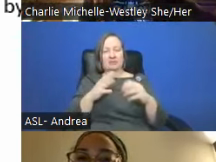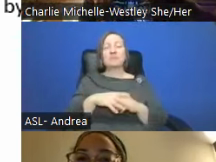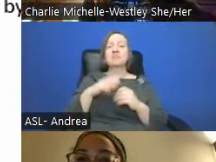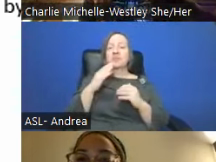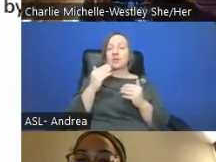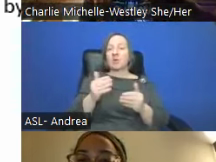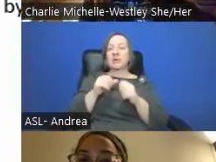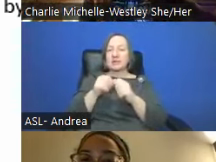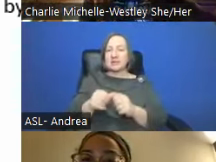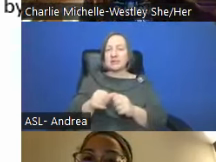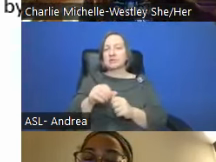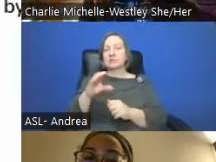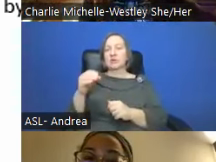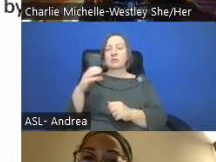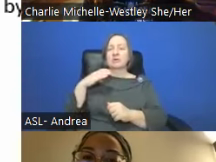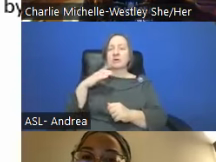Dan.